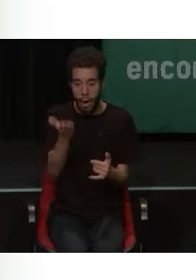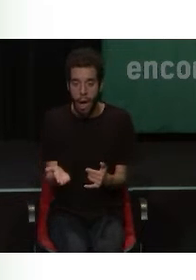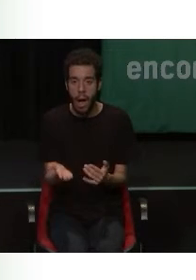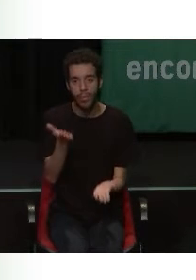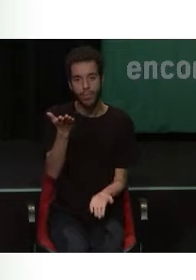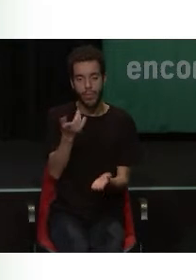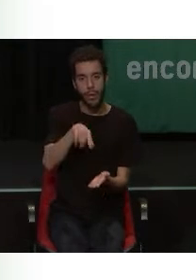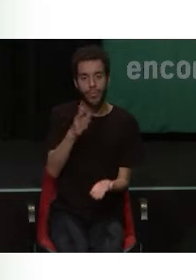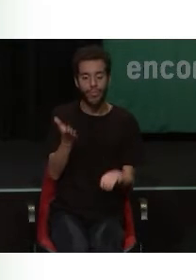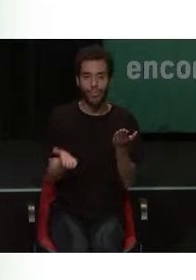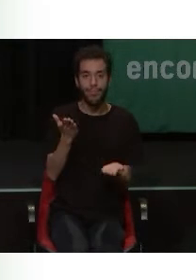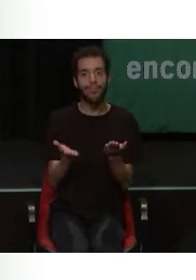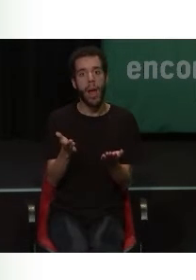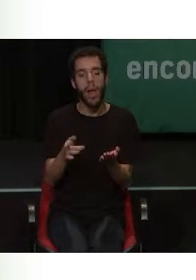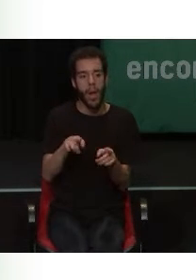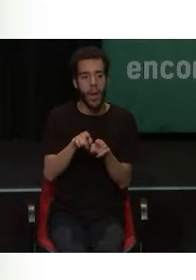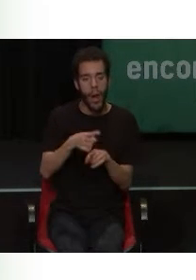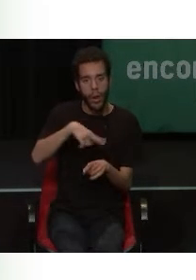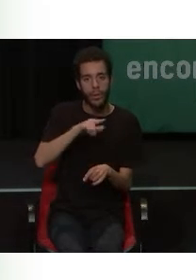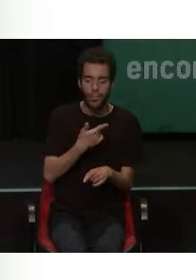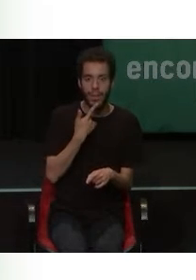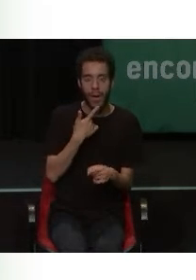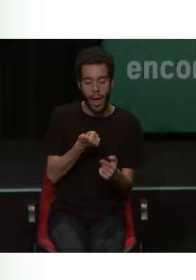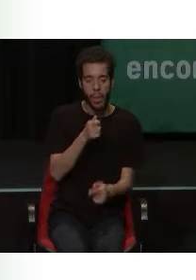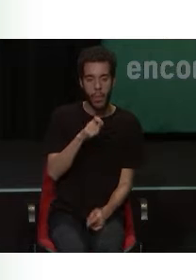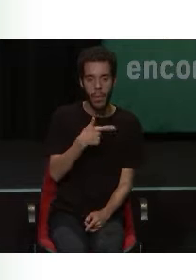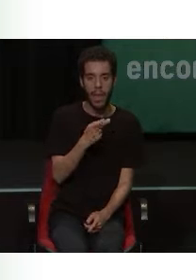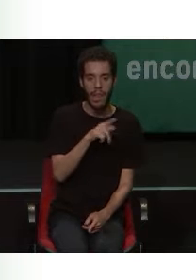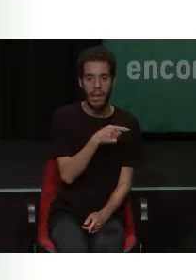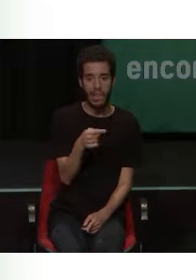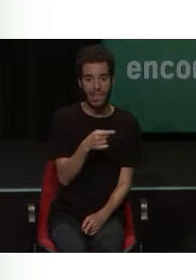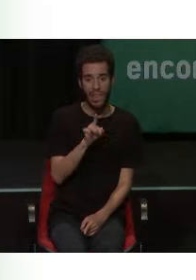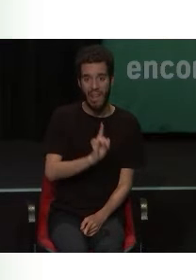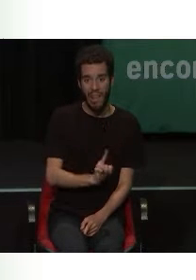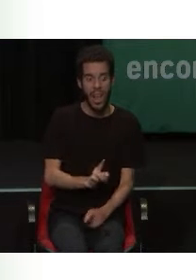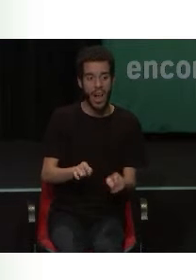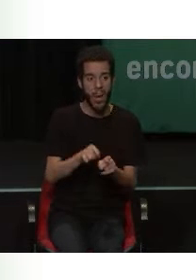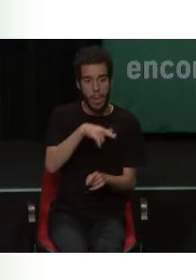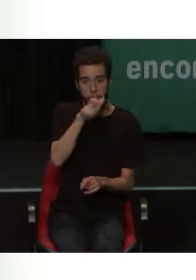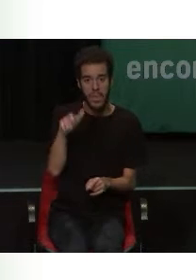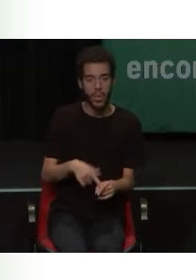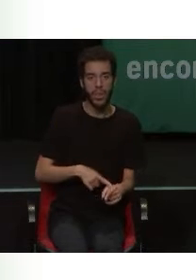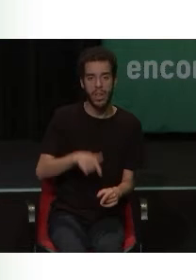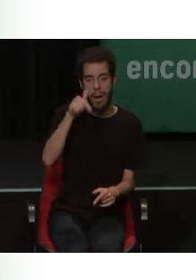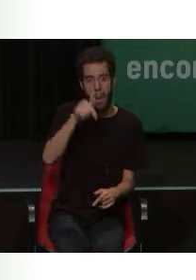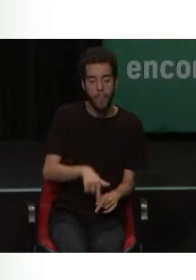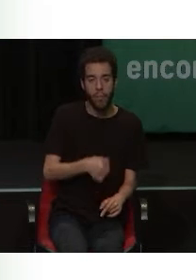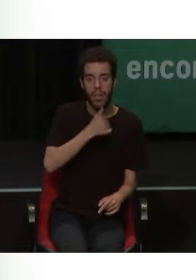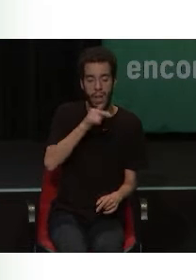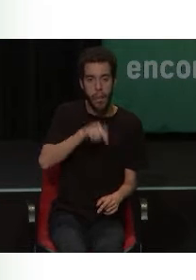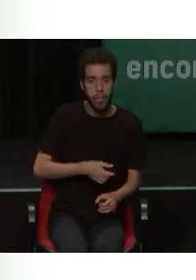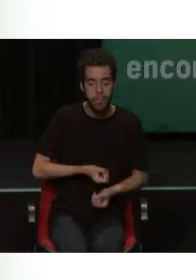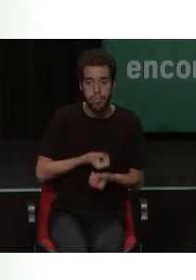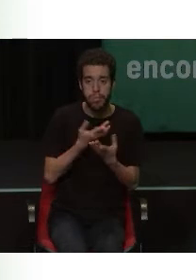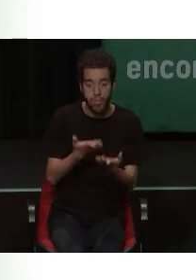score of the exposure to risk. And here we understand already how negative beta, people with more